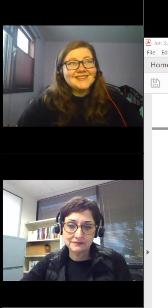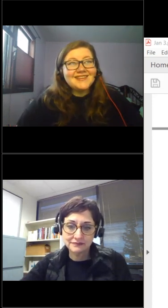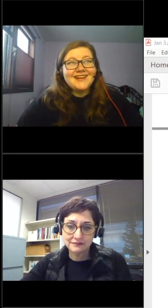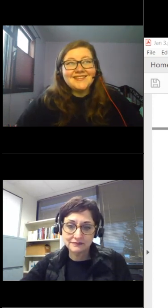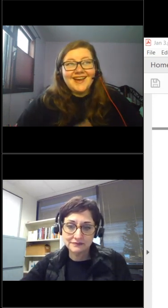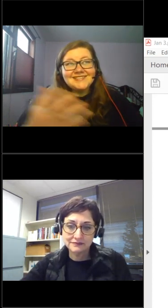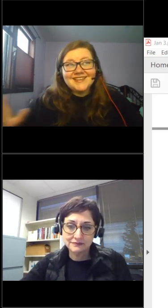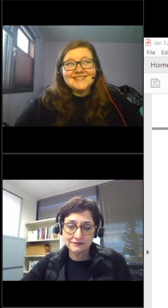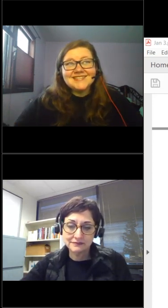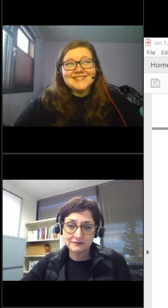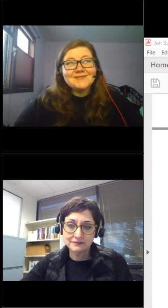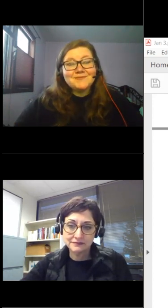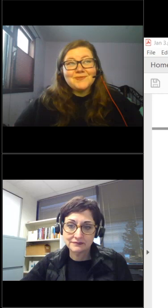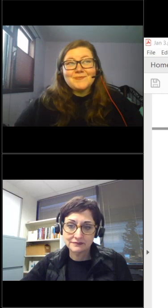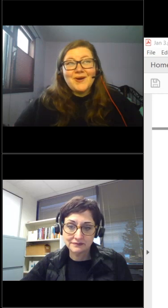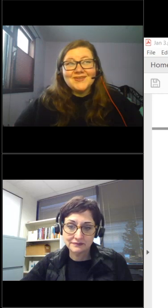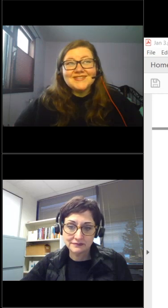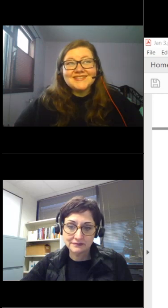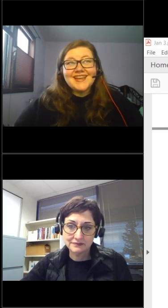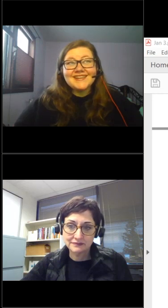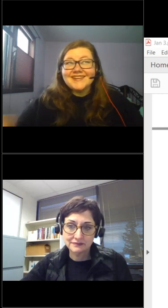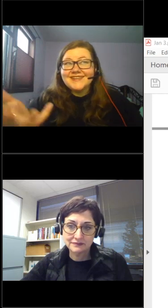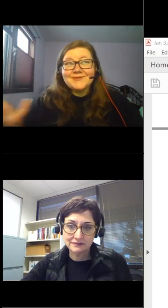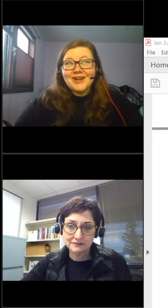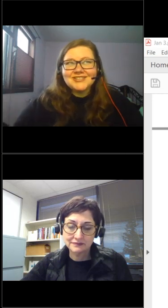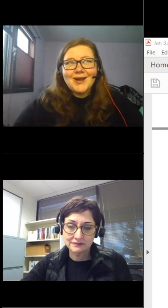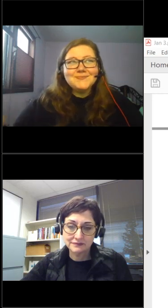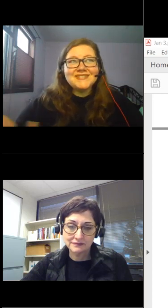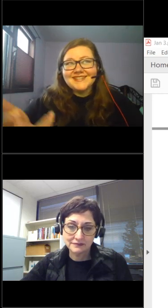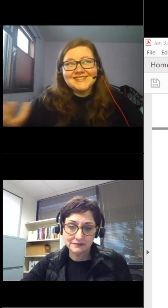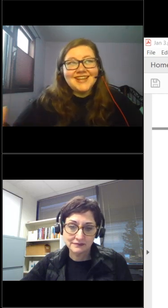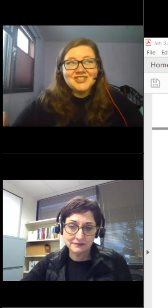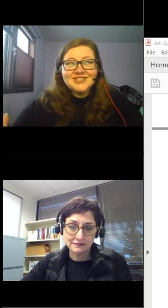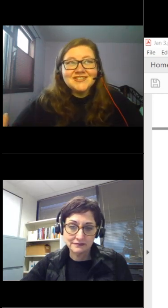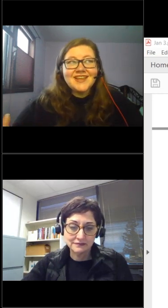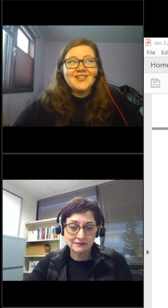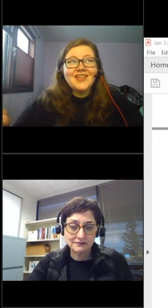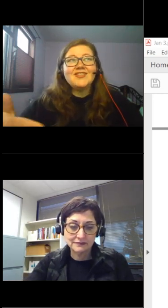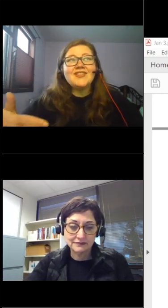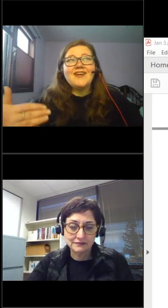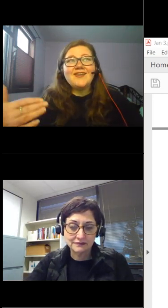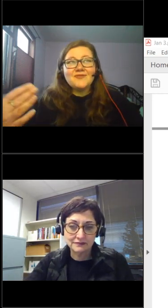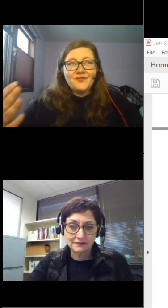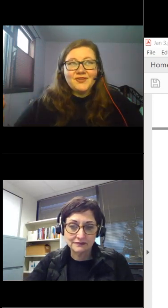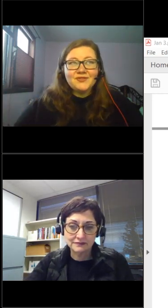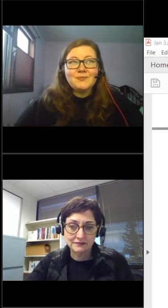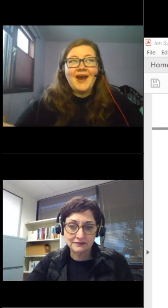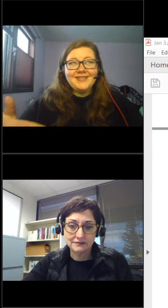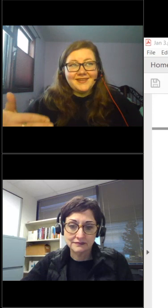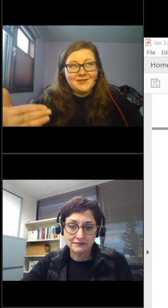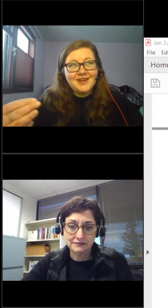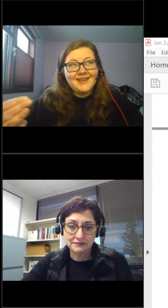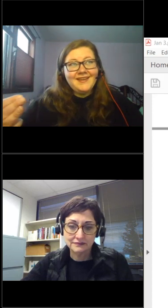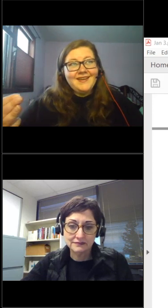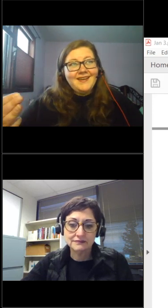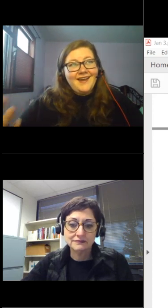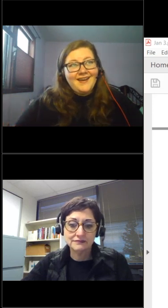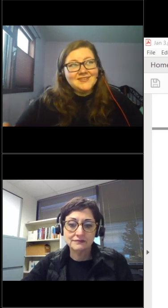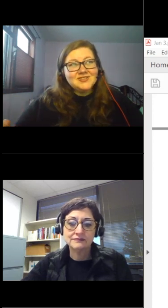ask Alaskans to propose workshops and sessions, and then they're reviewed by the